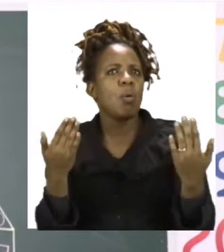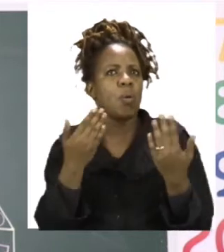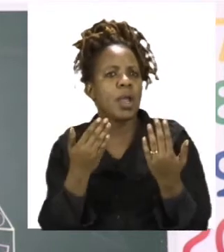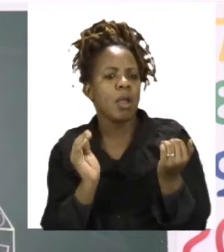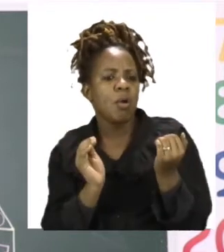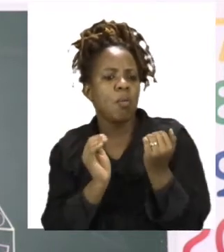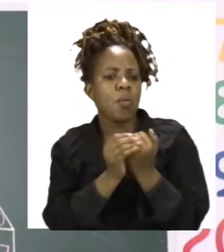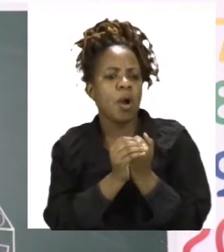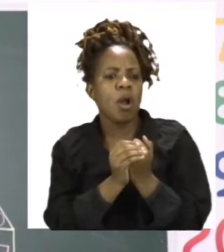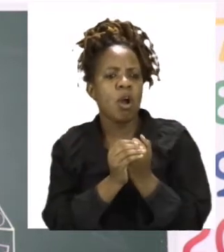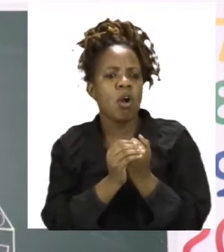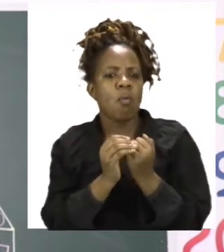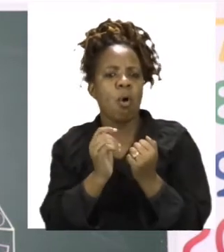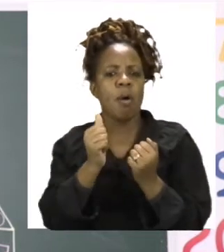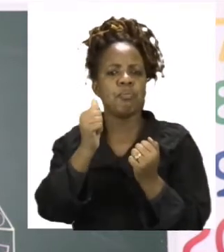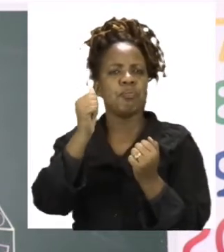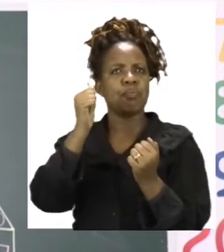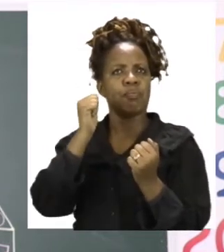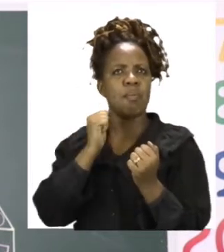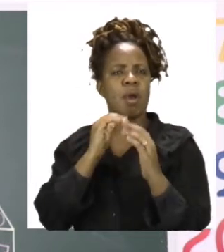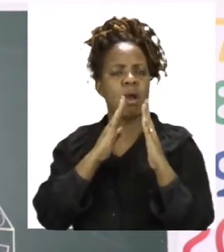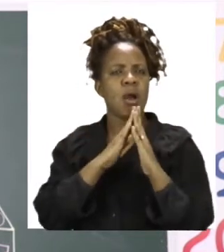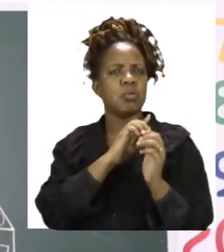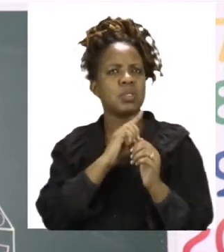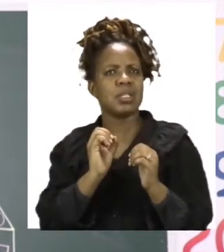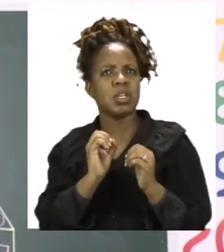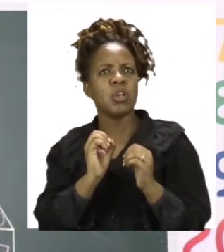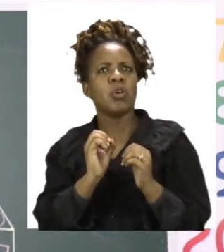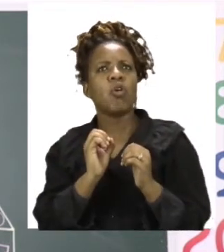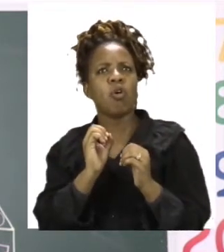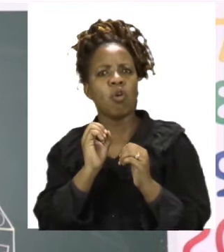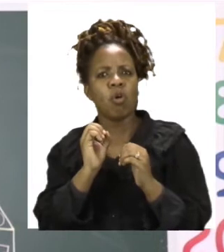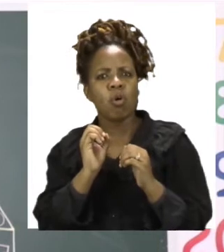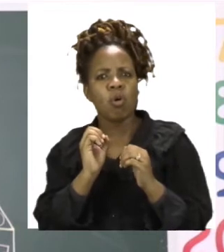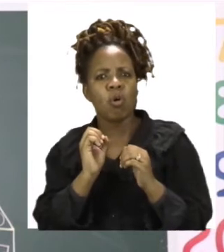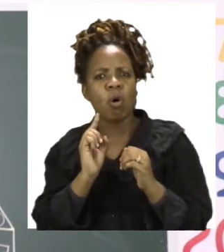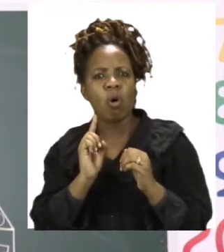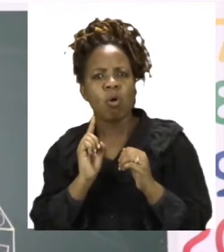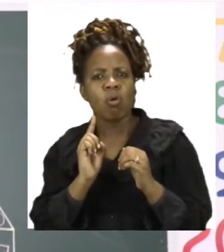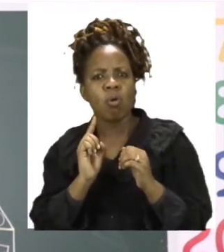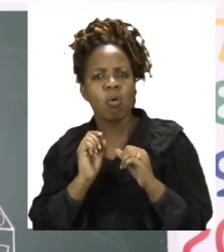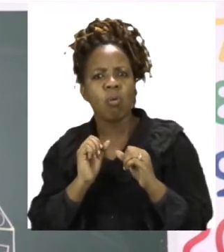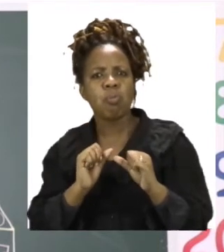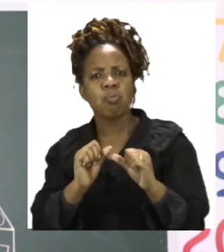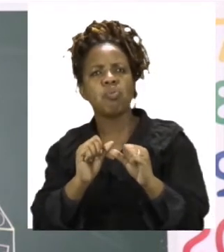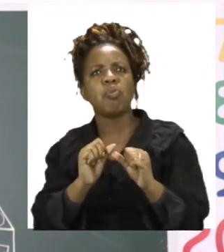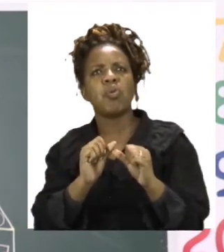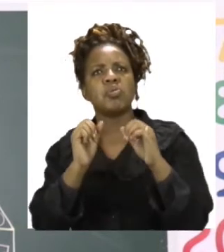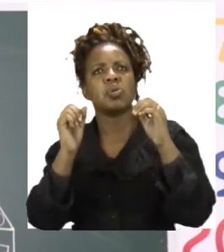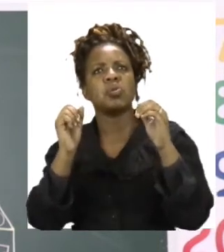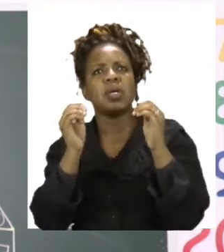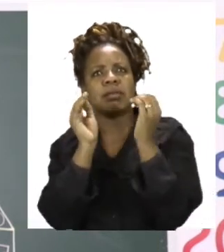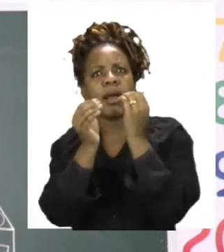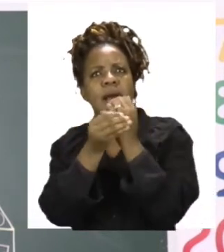house 20? Let's think. The last number in the number 17, the last digit,